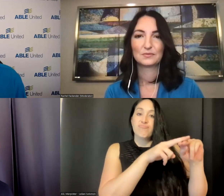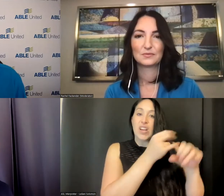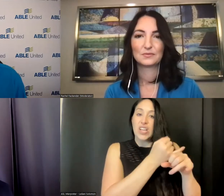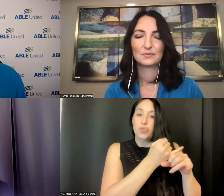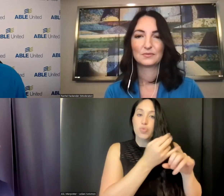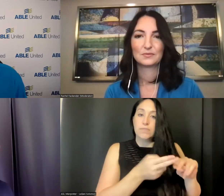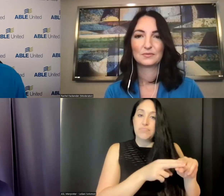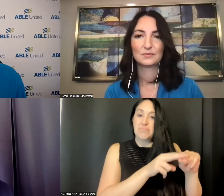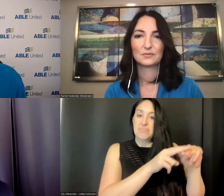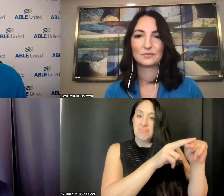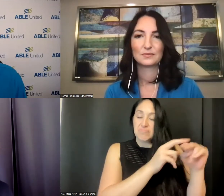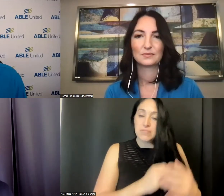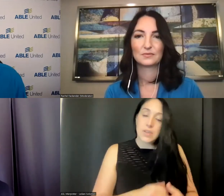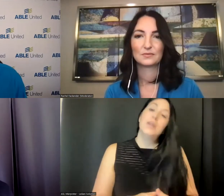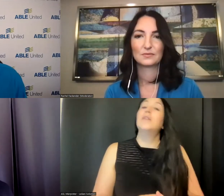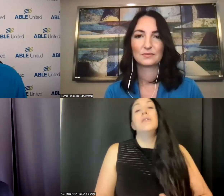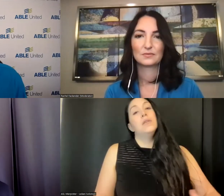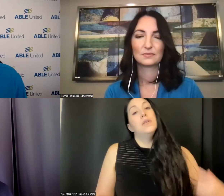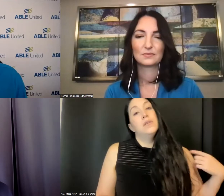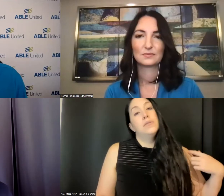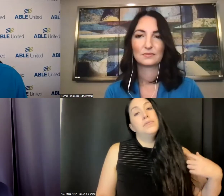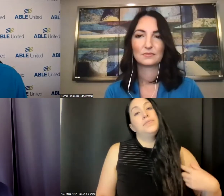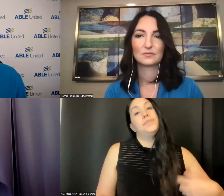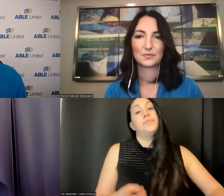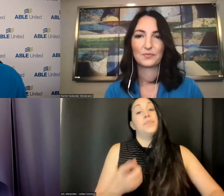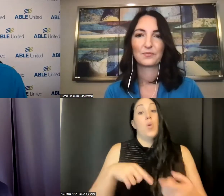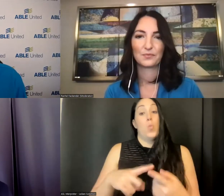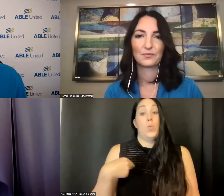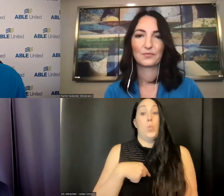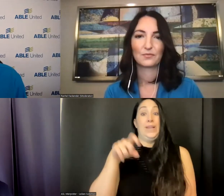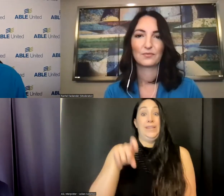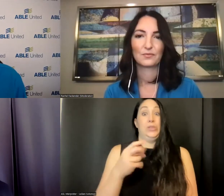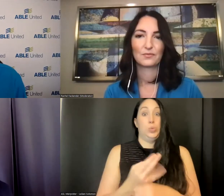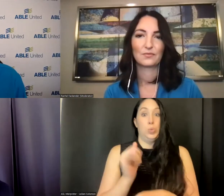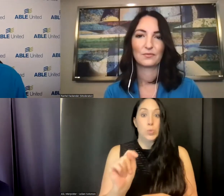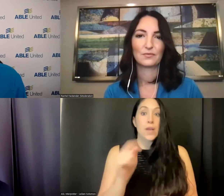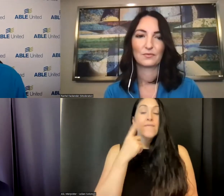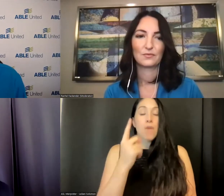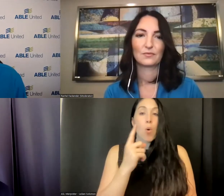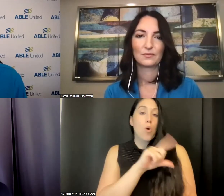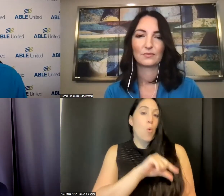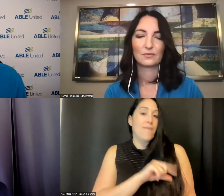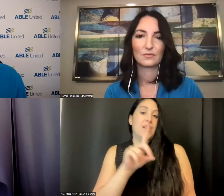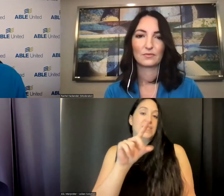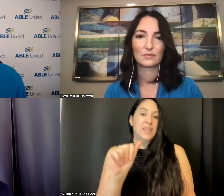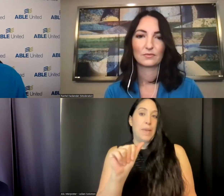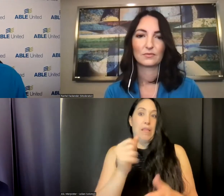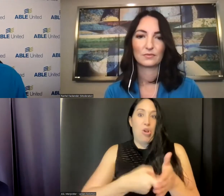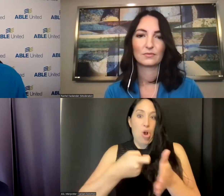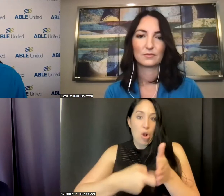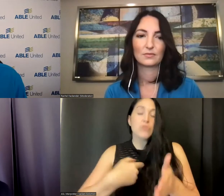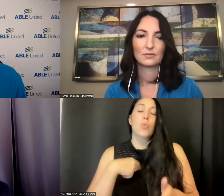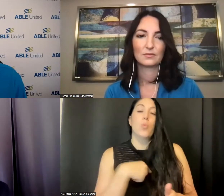when we need to, we can use it for qualified disability expenses. So really that peace of mind that we can finally do something